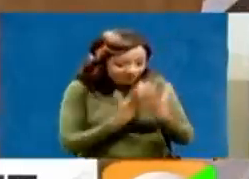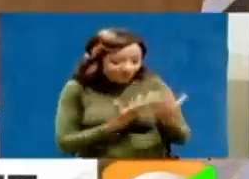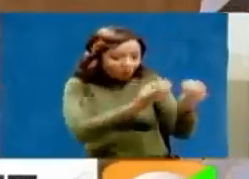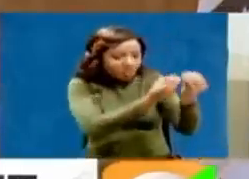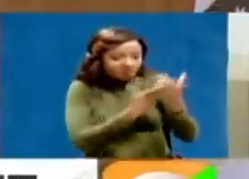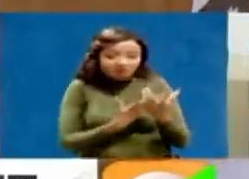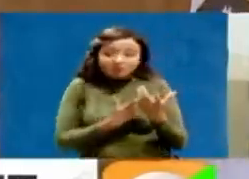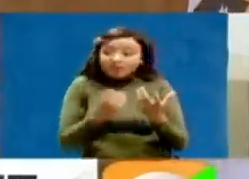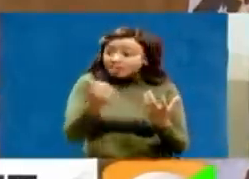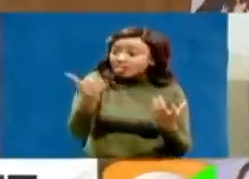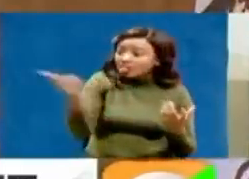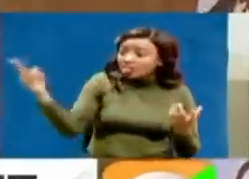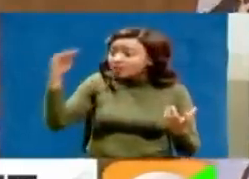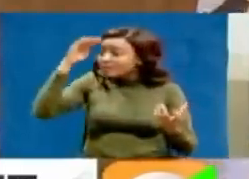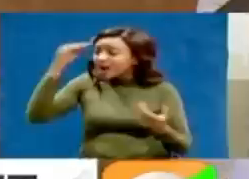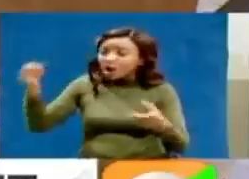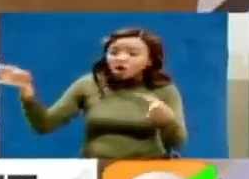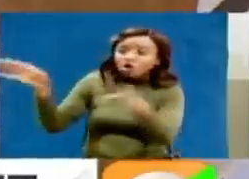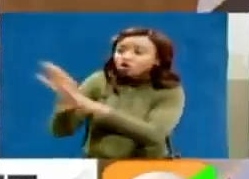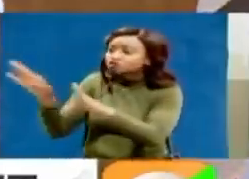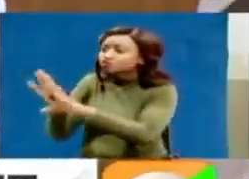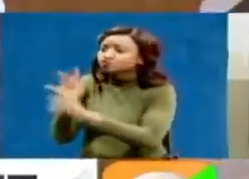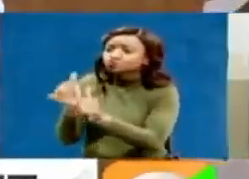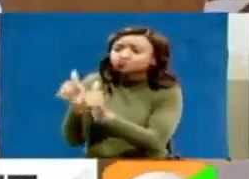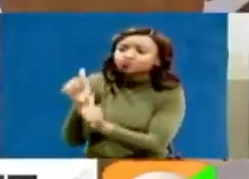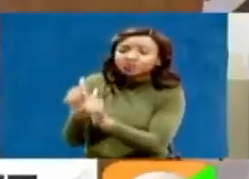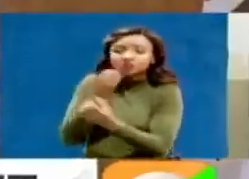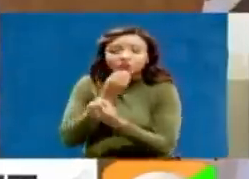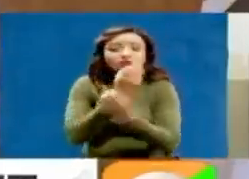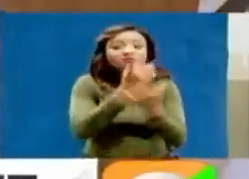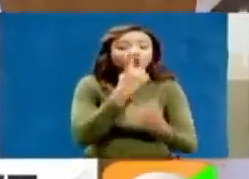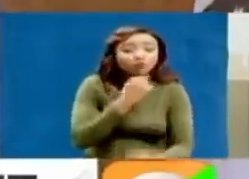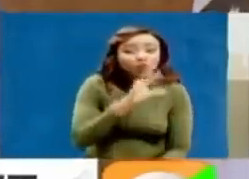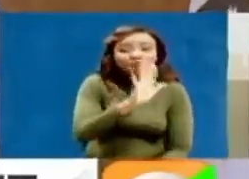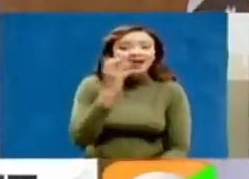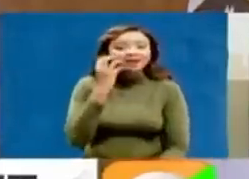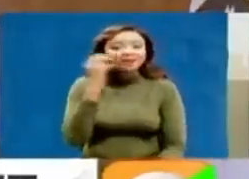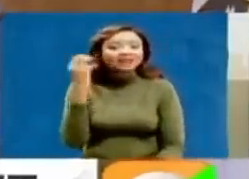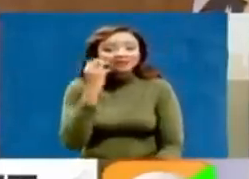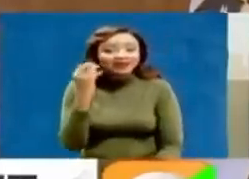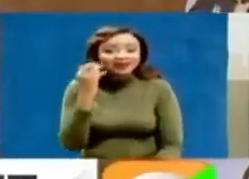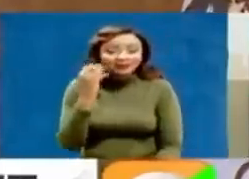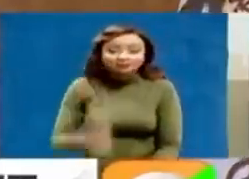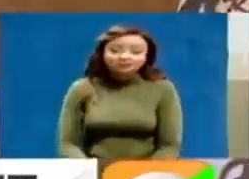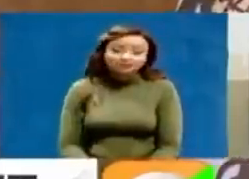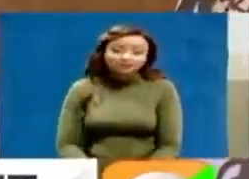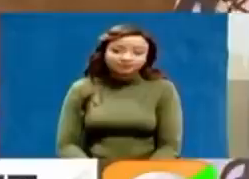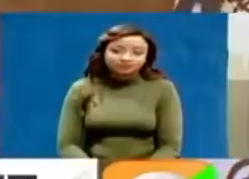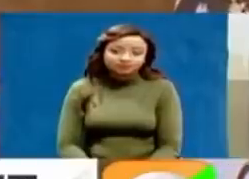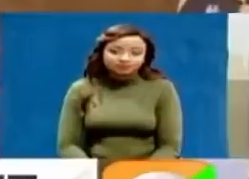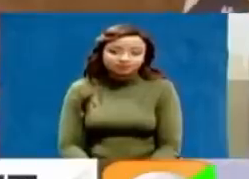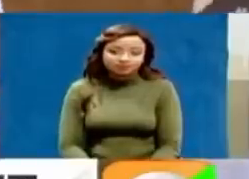licenses have been withdrawn to the Cabinet Secretary for Interior and Coordination of National